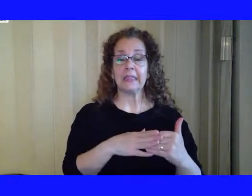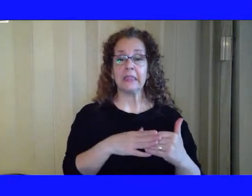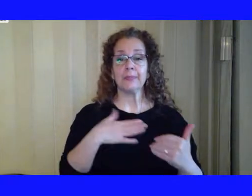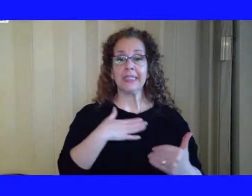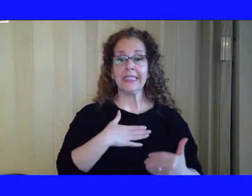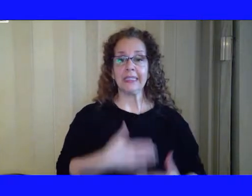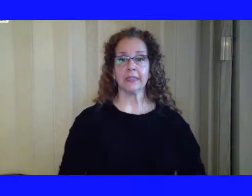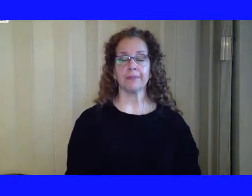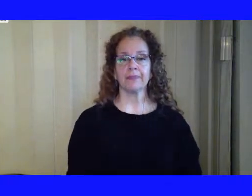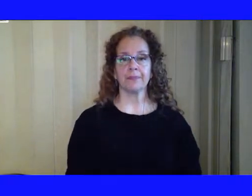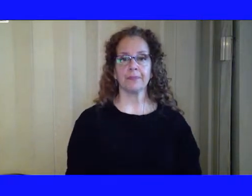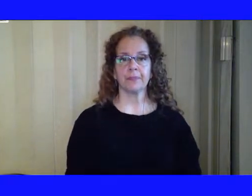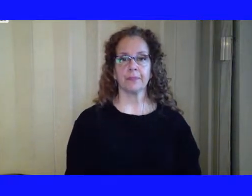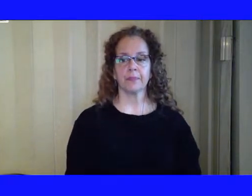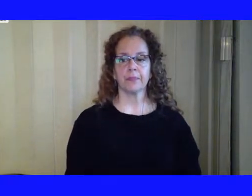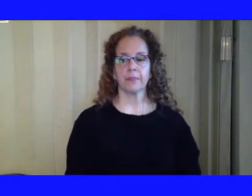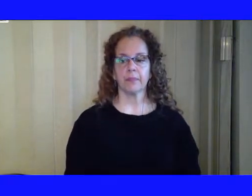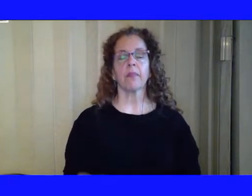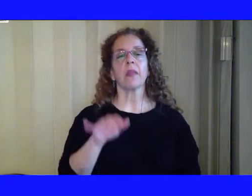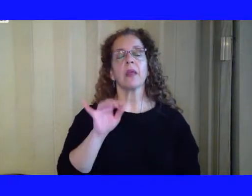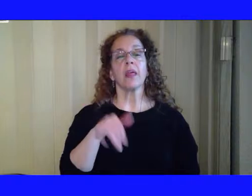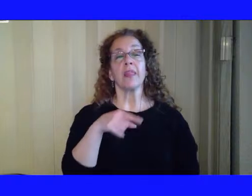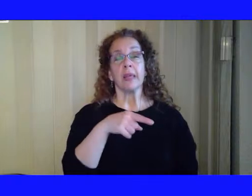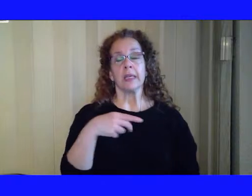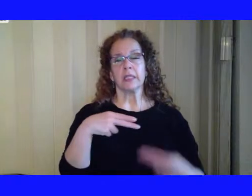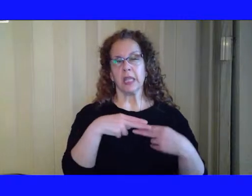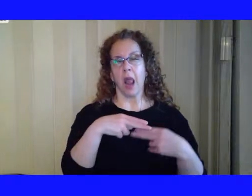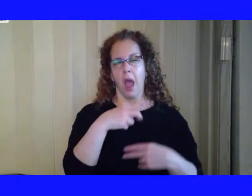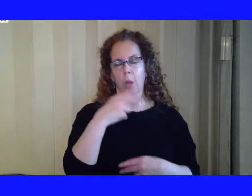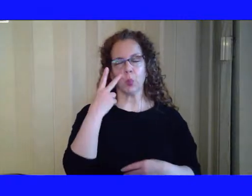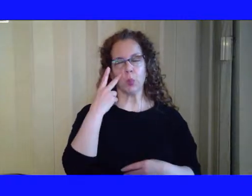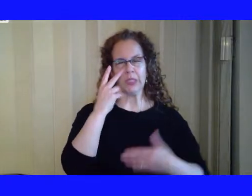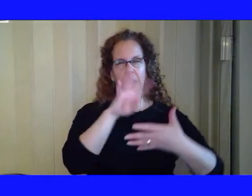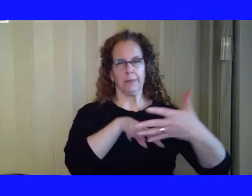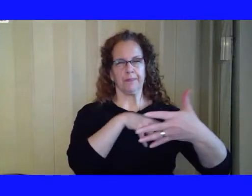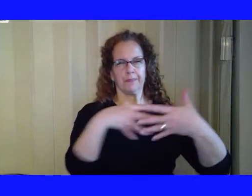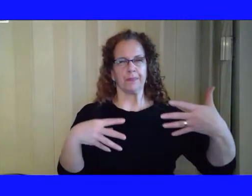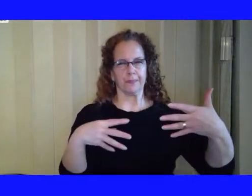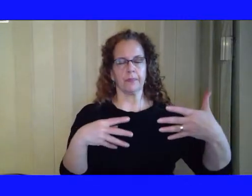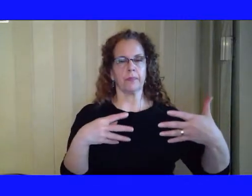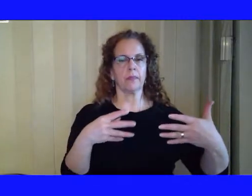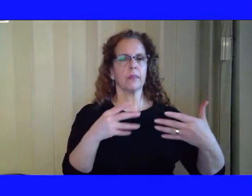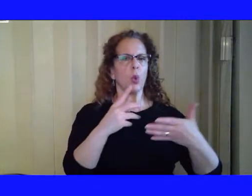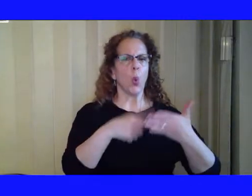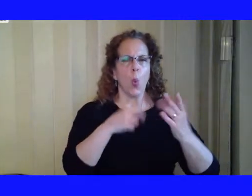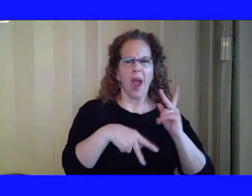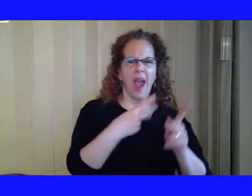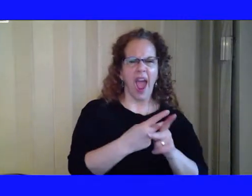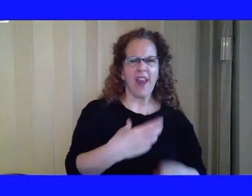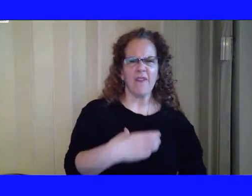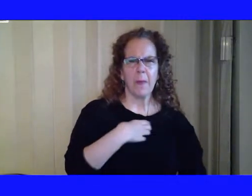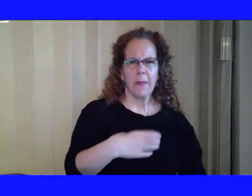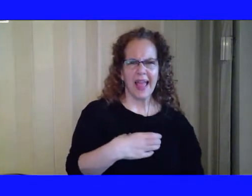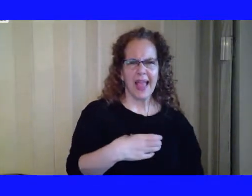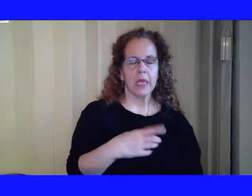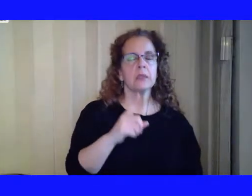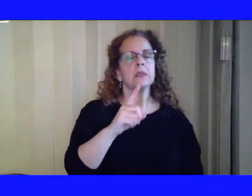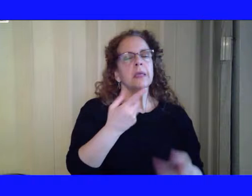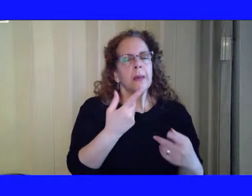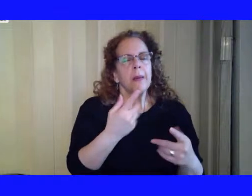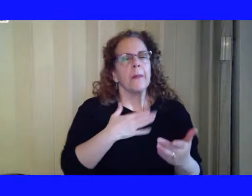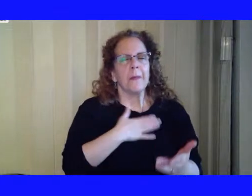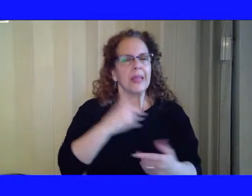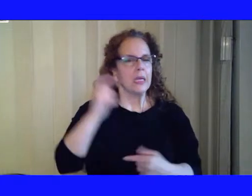up in 2019 because, as you will recall, that is the year the mayor passed the Stop Sexual Harassment law, which